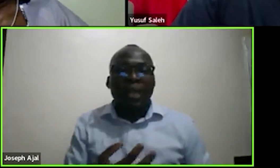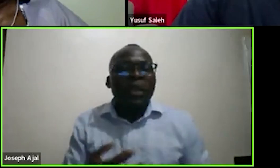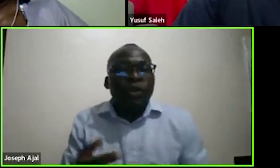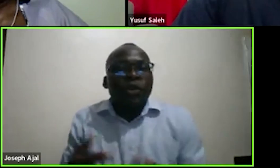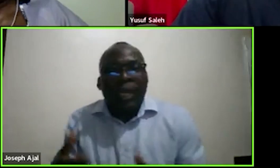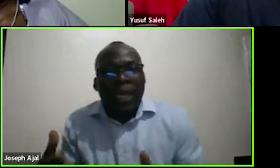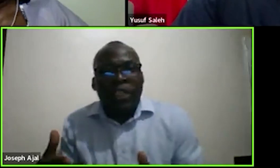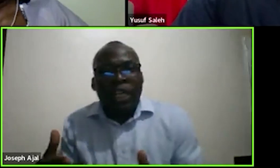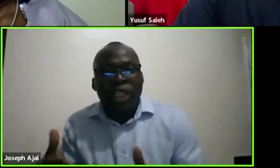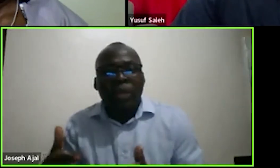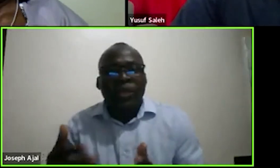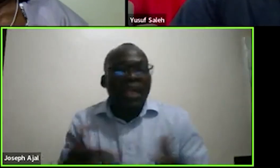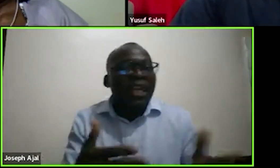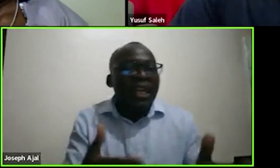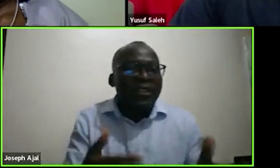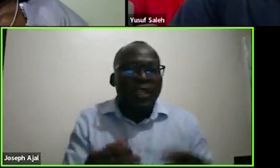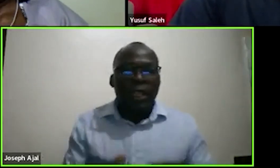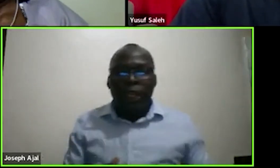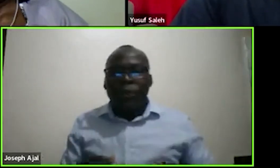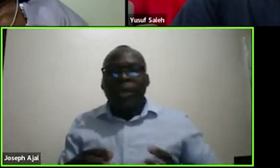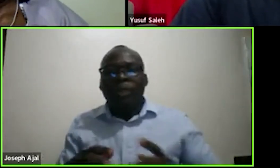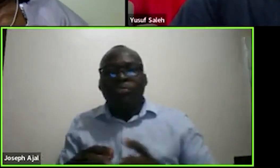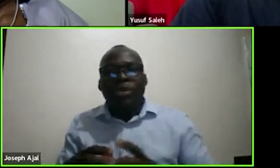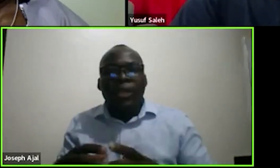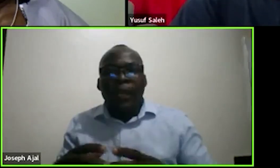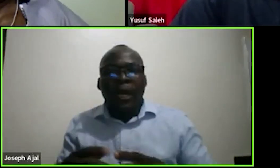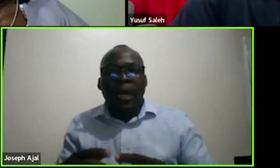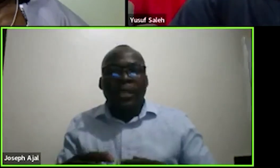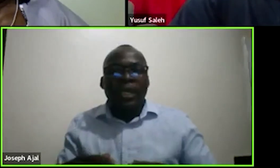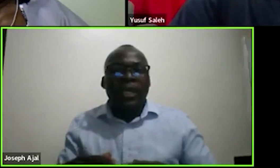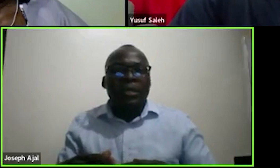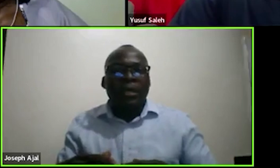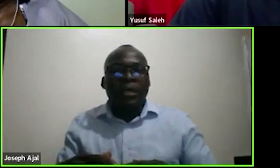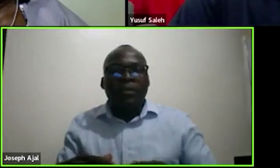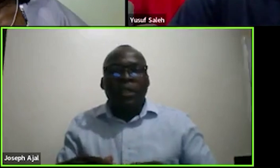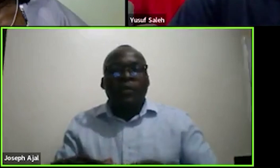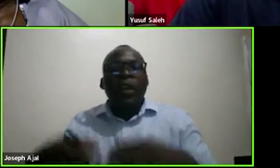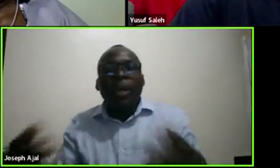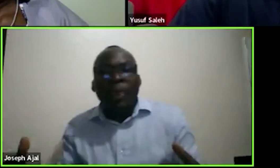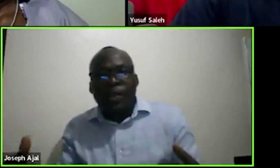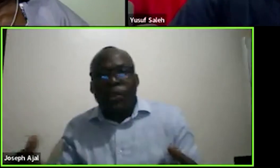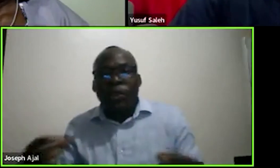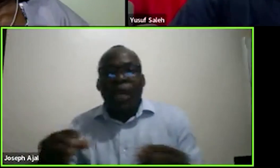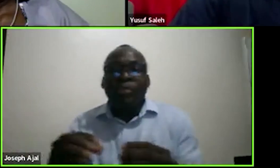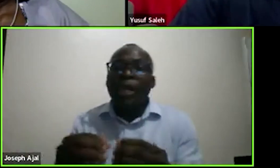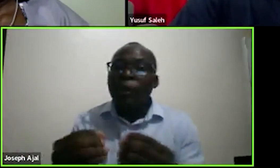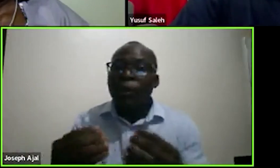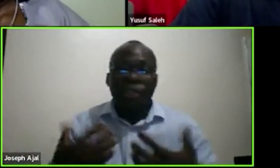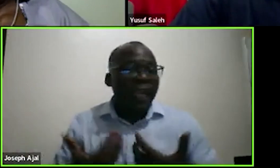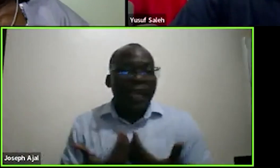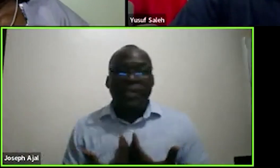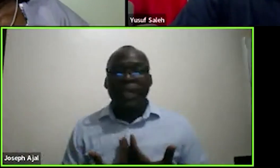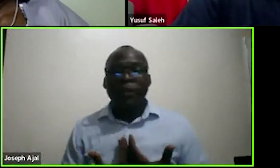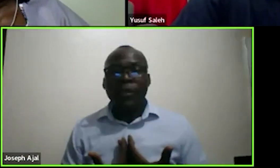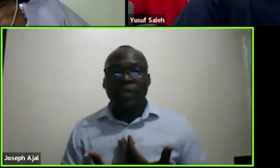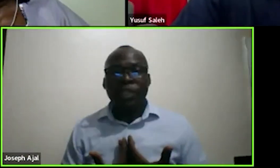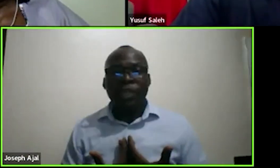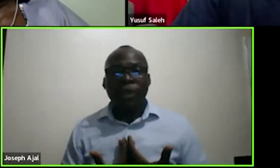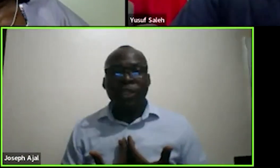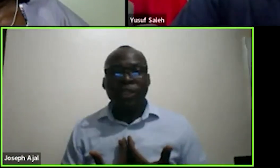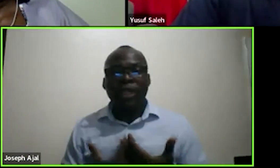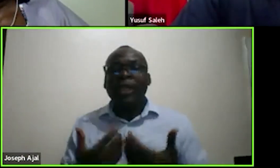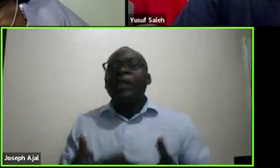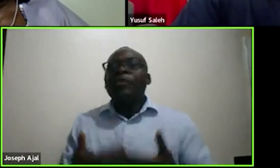analytics, HR metrics and analyst. You can be a talent development person. You can be a coach. Like I started off as an